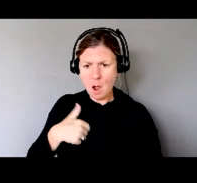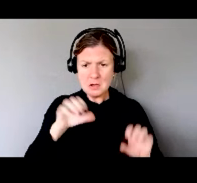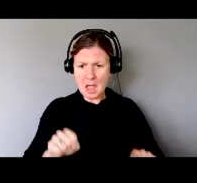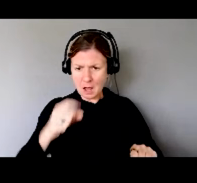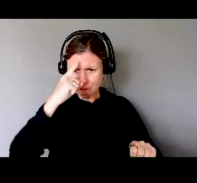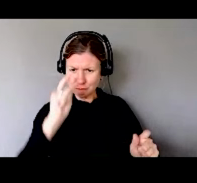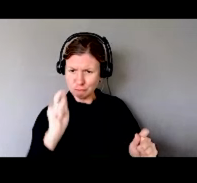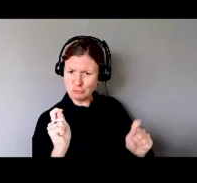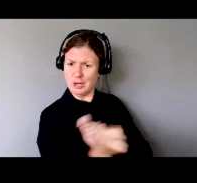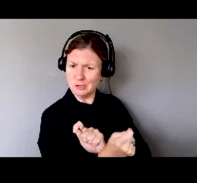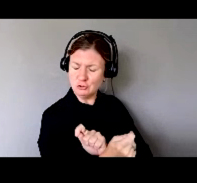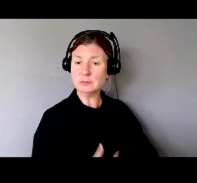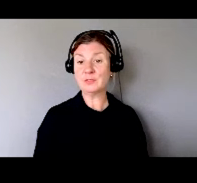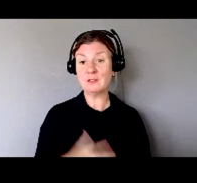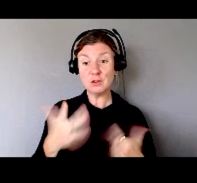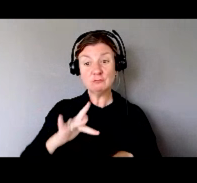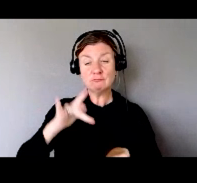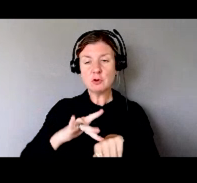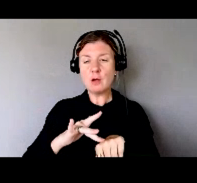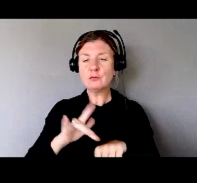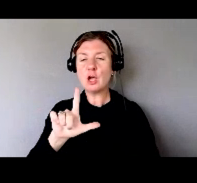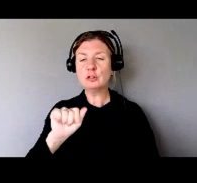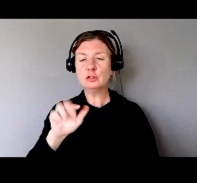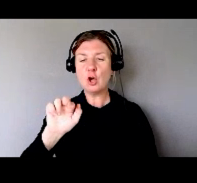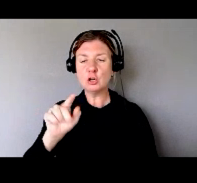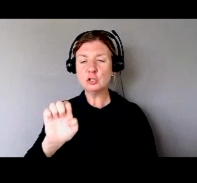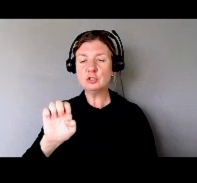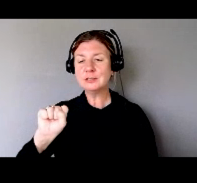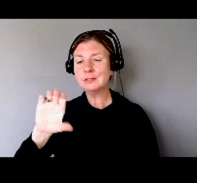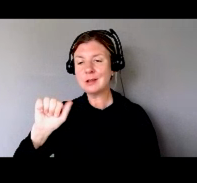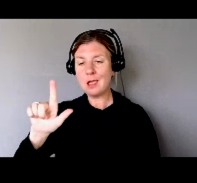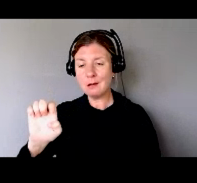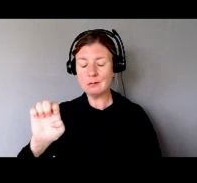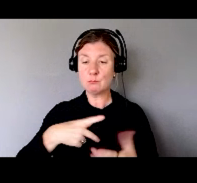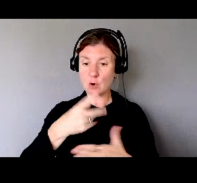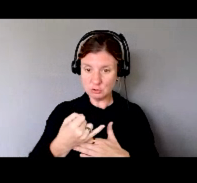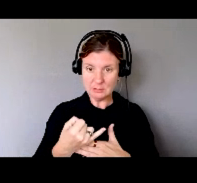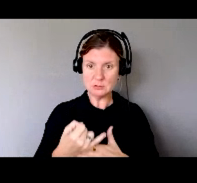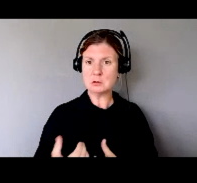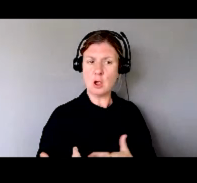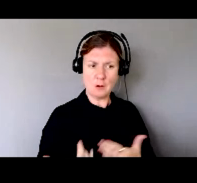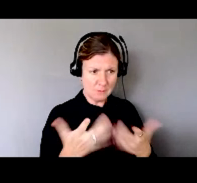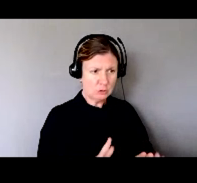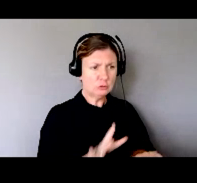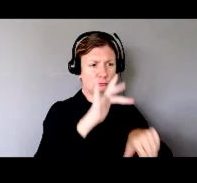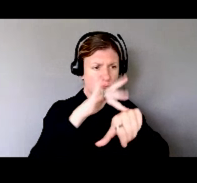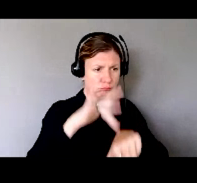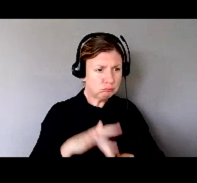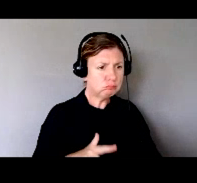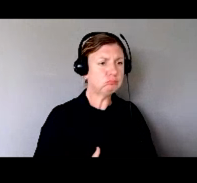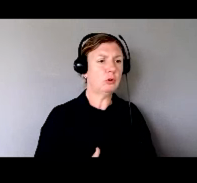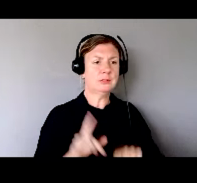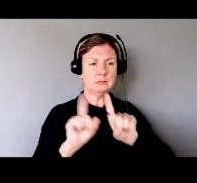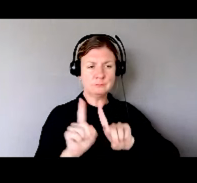with large-scale projects and familiarity with materials, permits, suppliers, and creating work